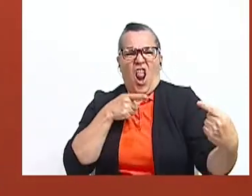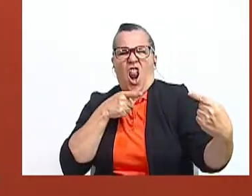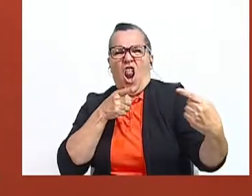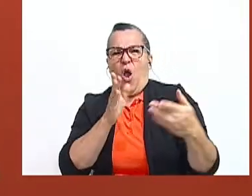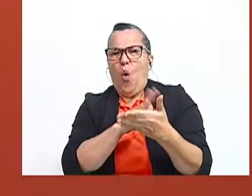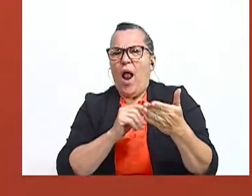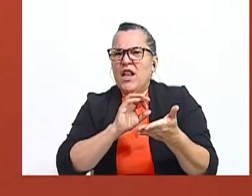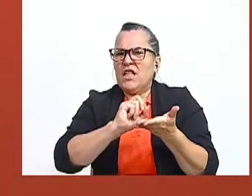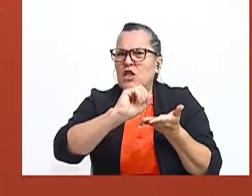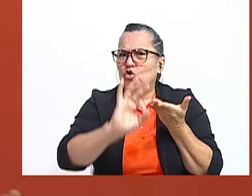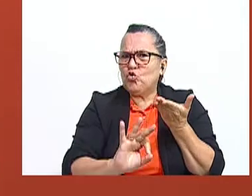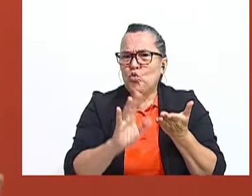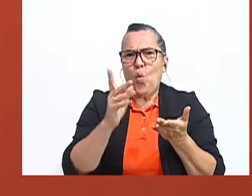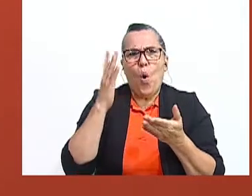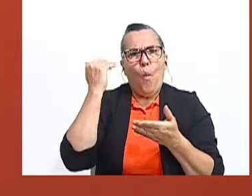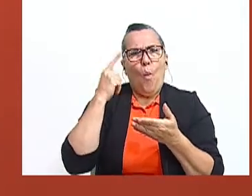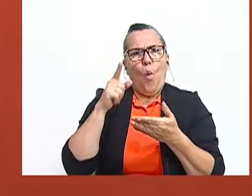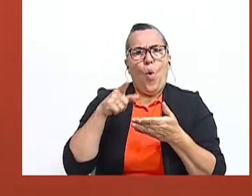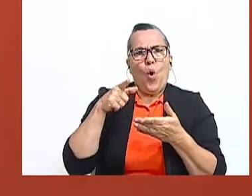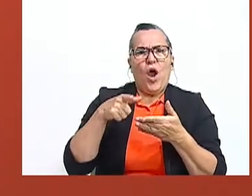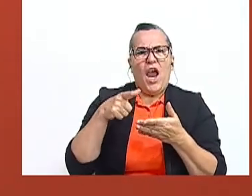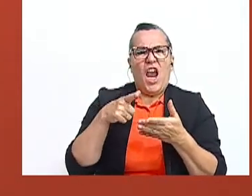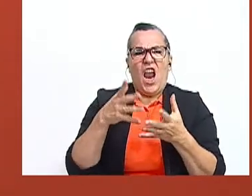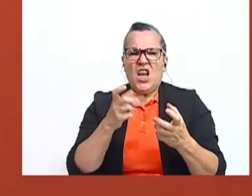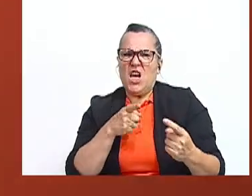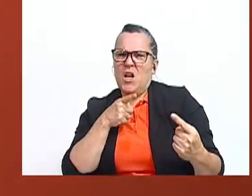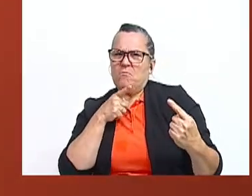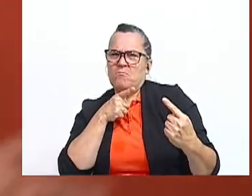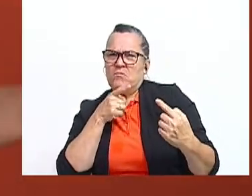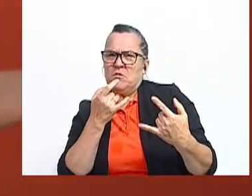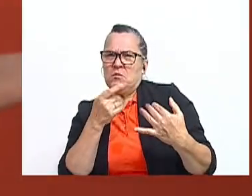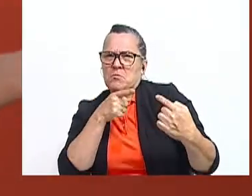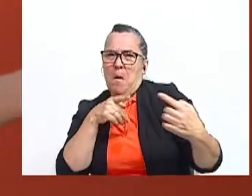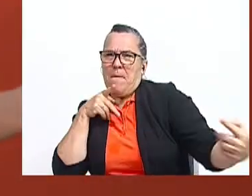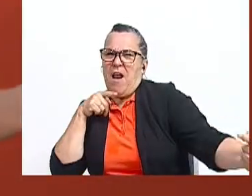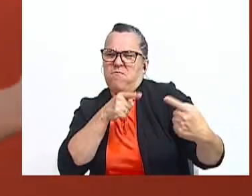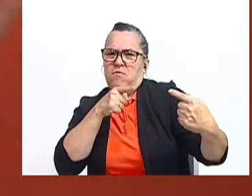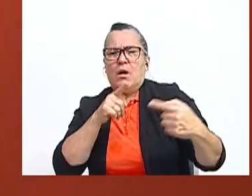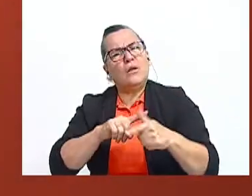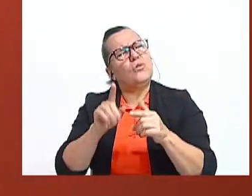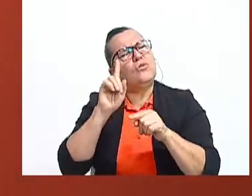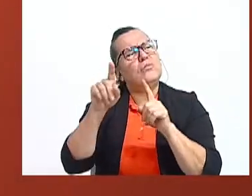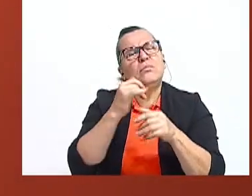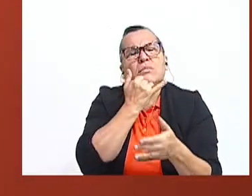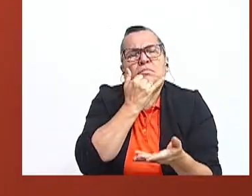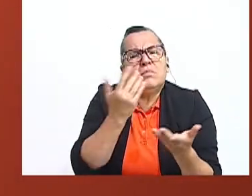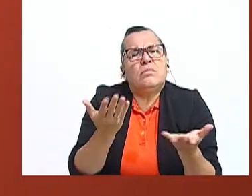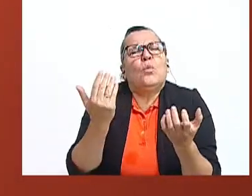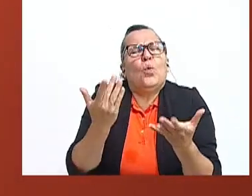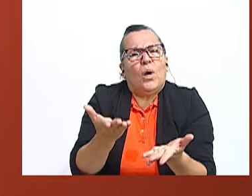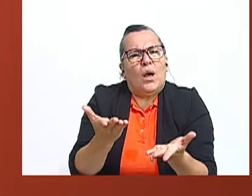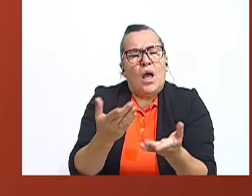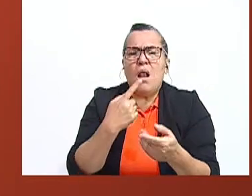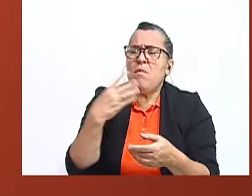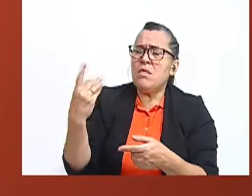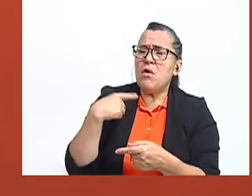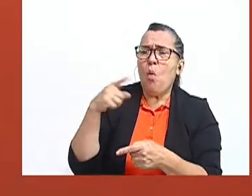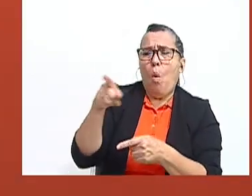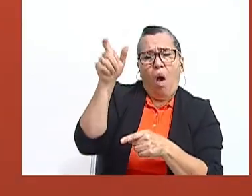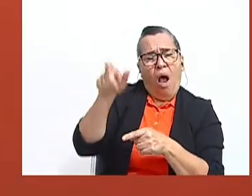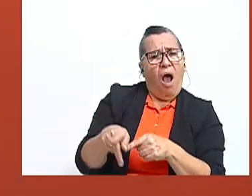from school as soon as he gets to see him again. So I asked him what was wrong, and he told me that this guy